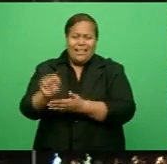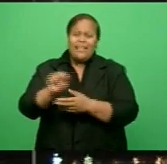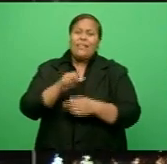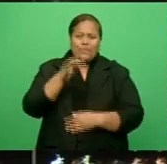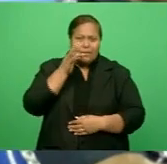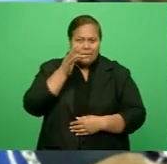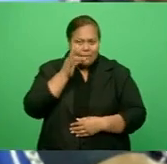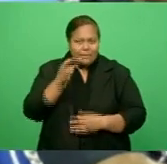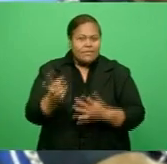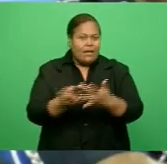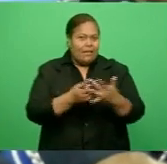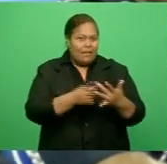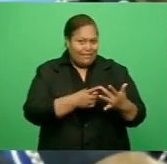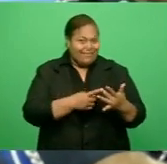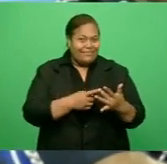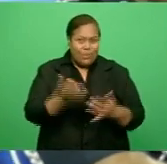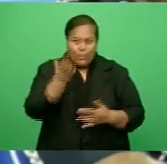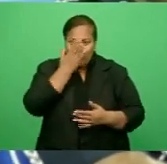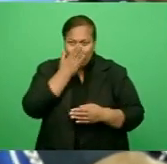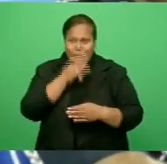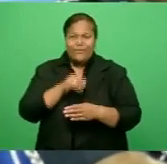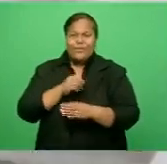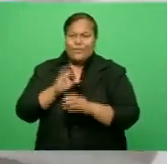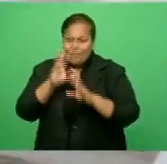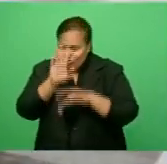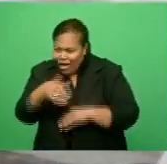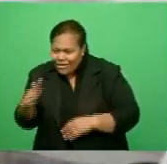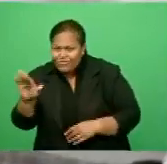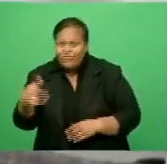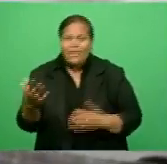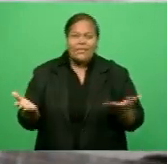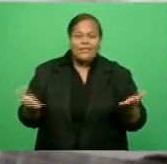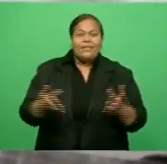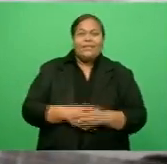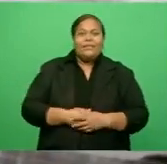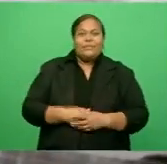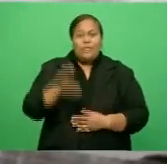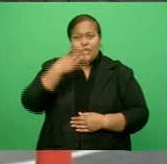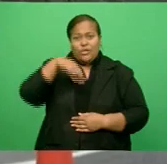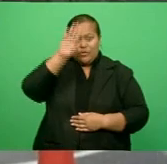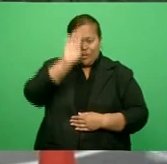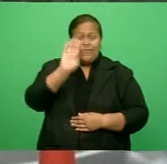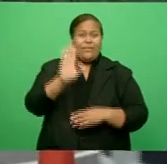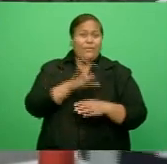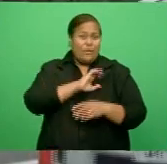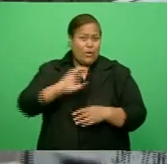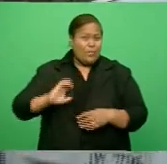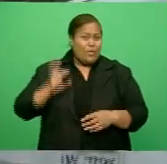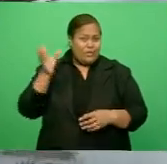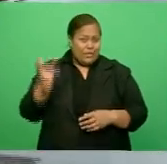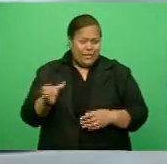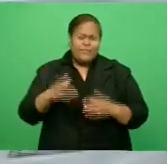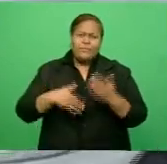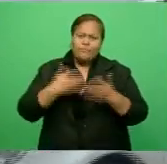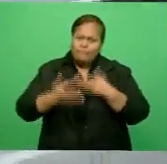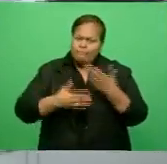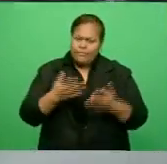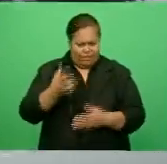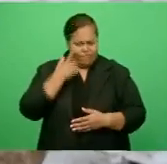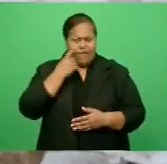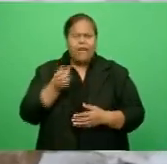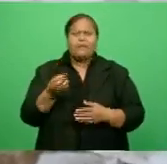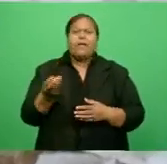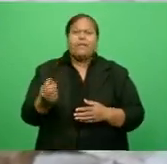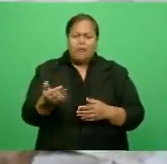raids. Police Chief of Operations ACP Abdul Khan says they've made a number of arrests and seizures in relation to methamphetamine and